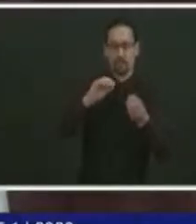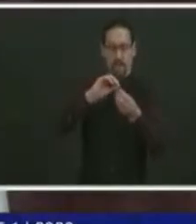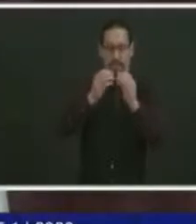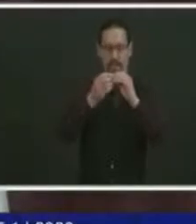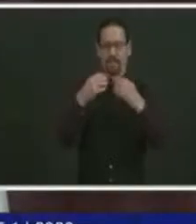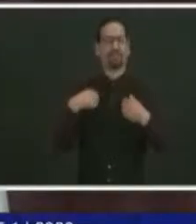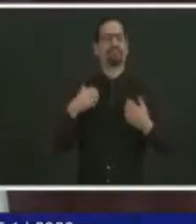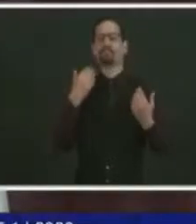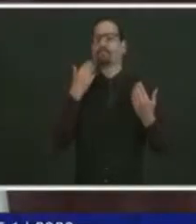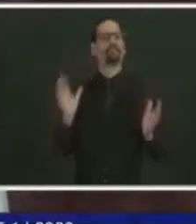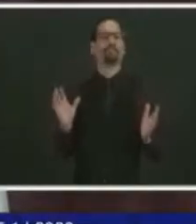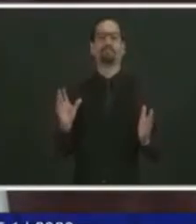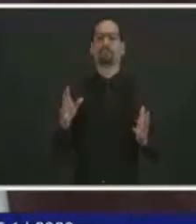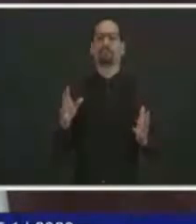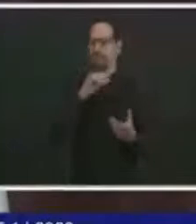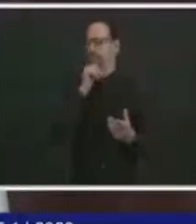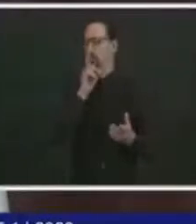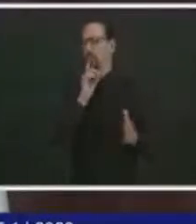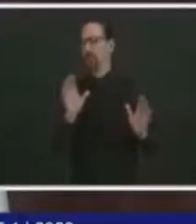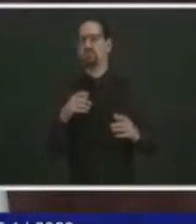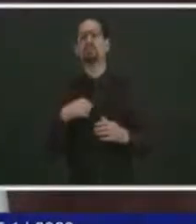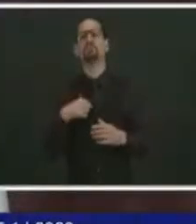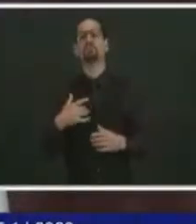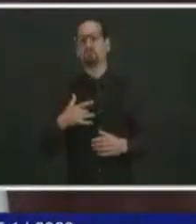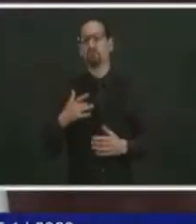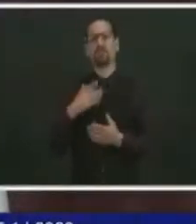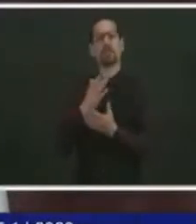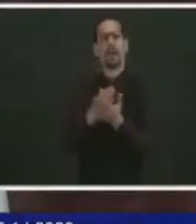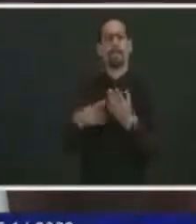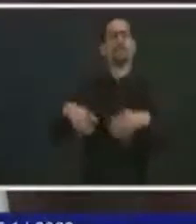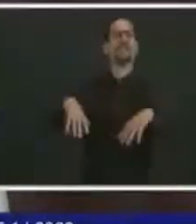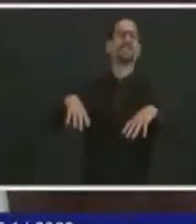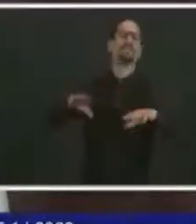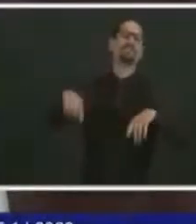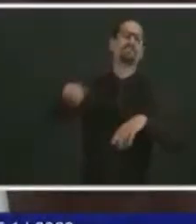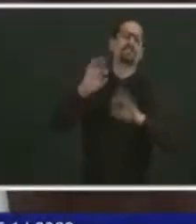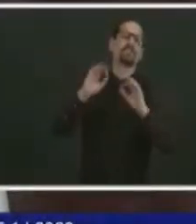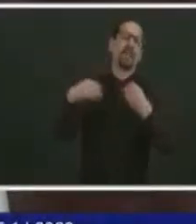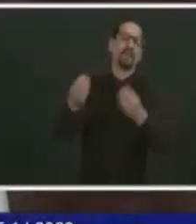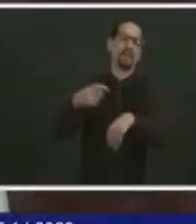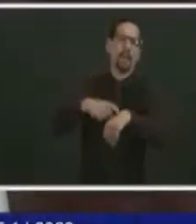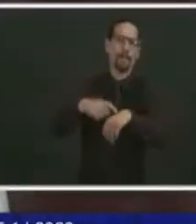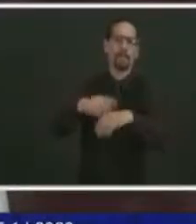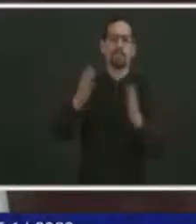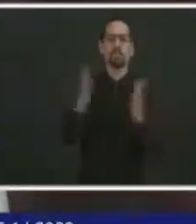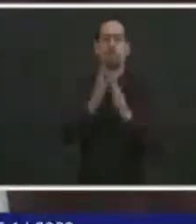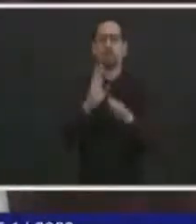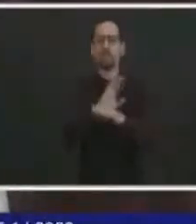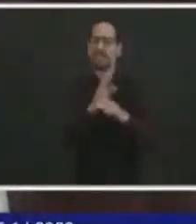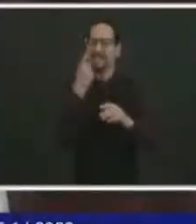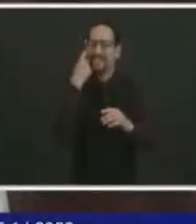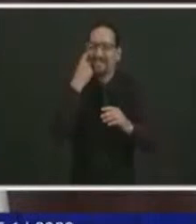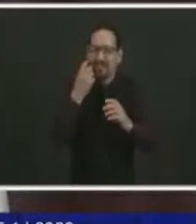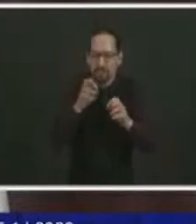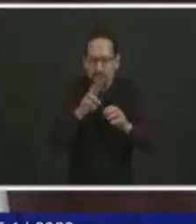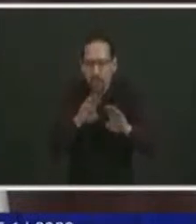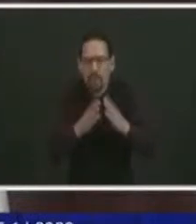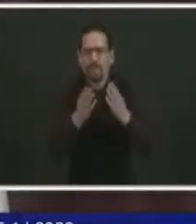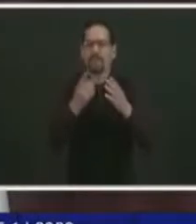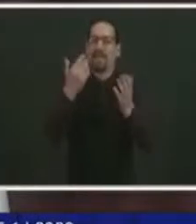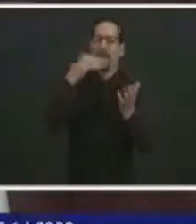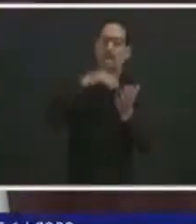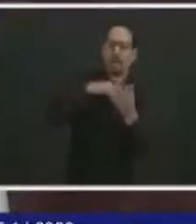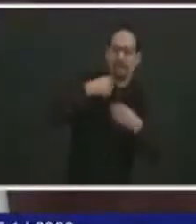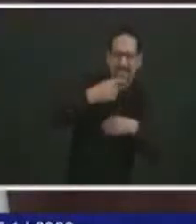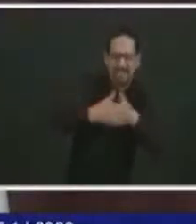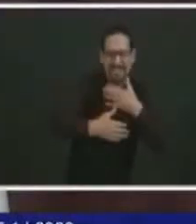bag. I think it's going to take a while before the majority of small businesses are back in business. This week,